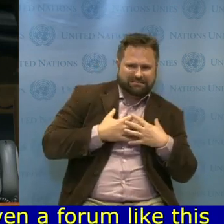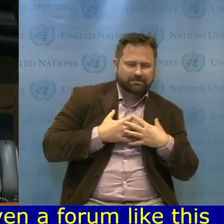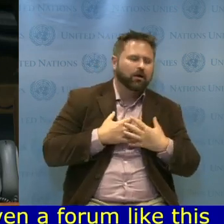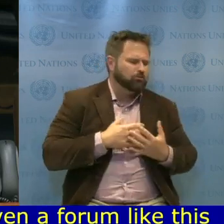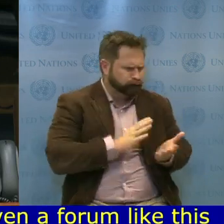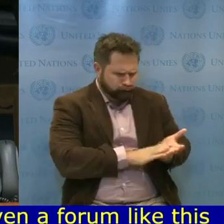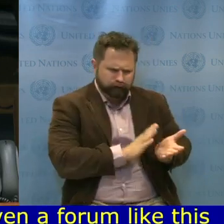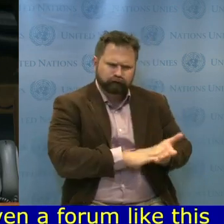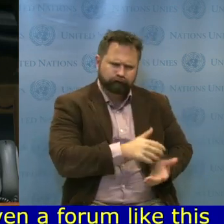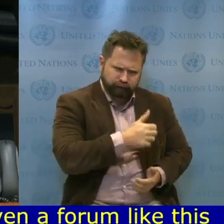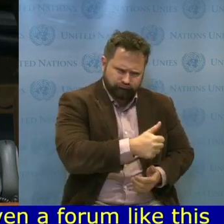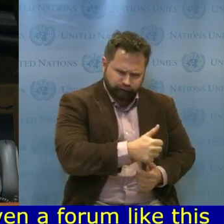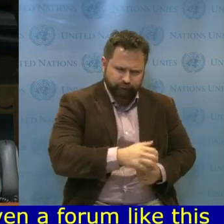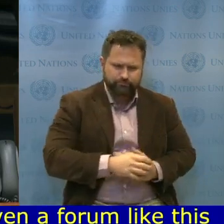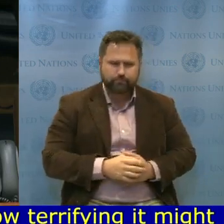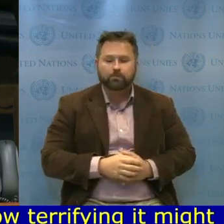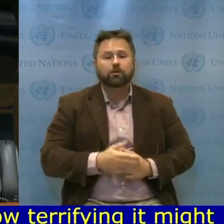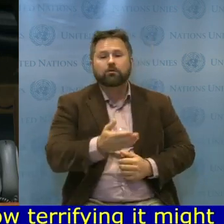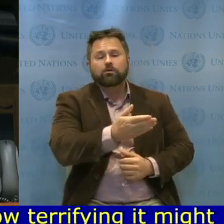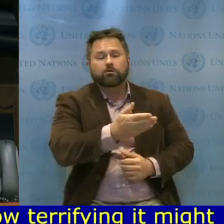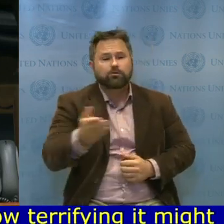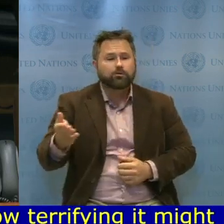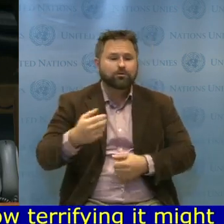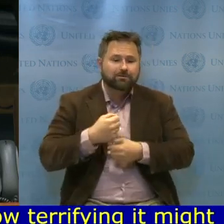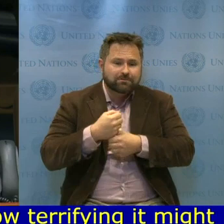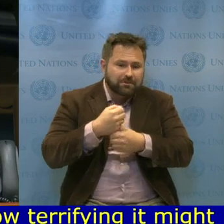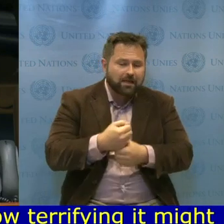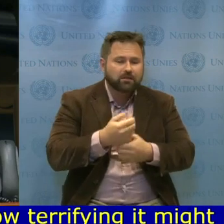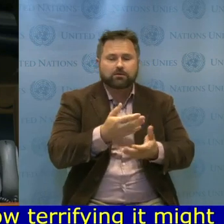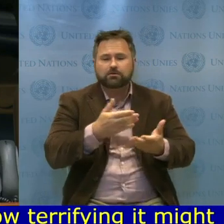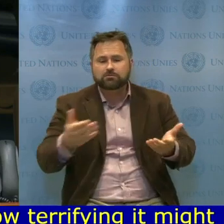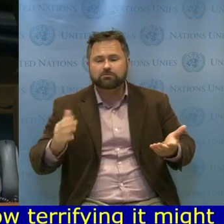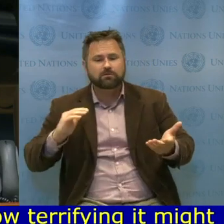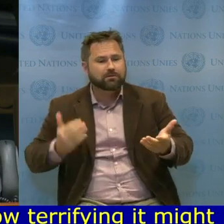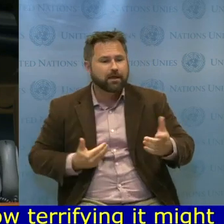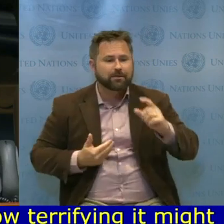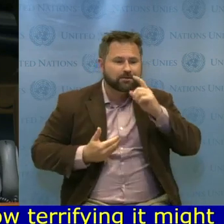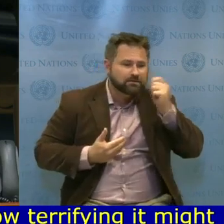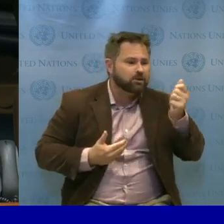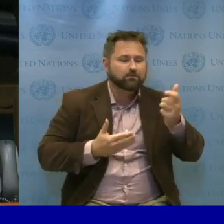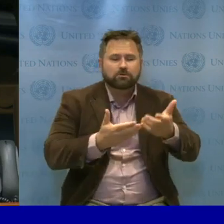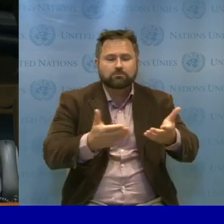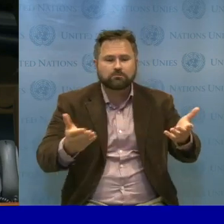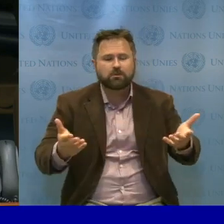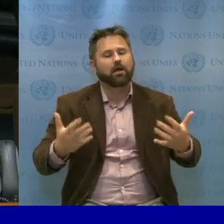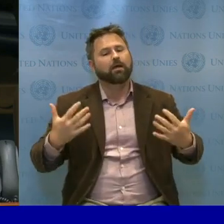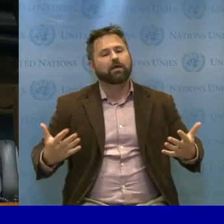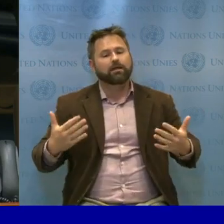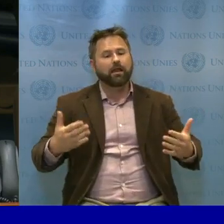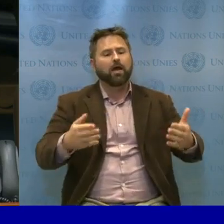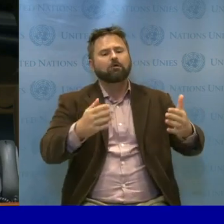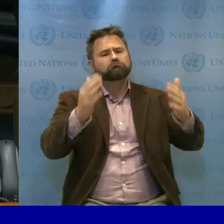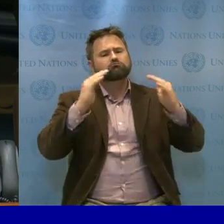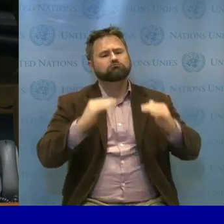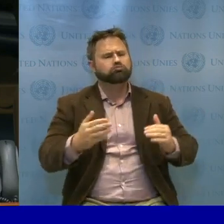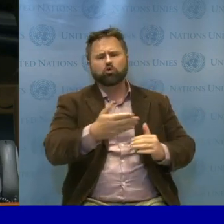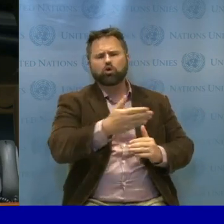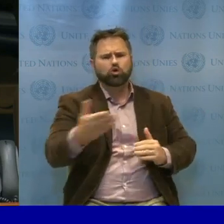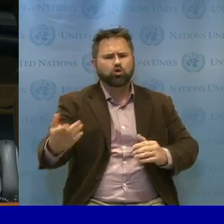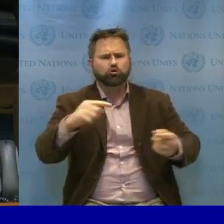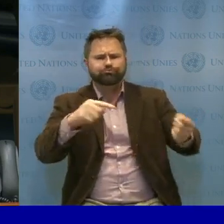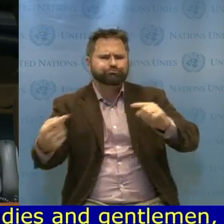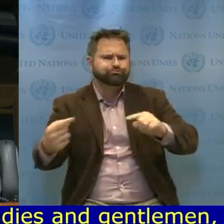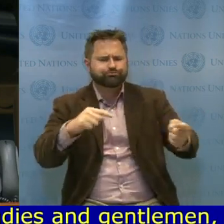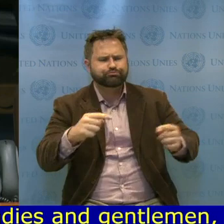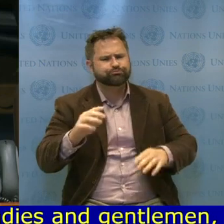Distinguished delegates, ladies and gentlemen, we now move to the second phase of this roundtable, that is interactive discussion between the panelists